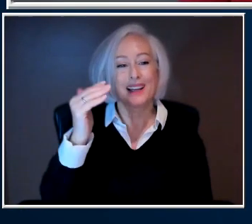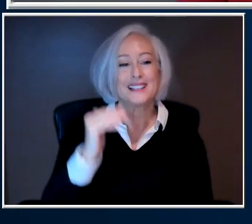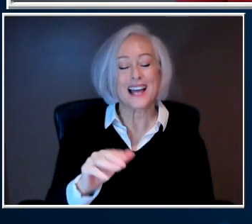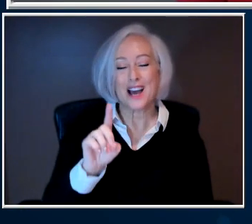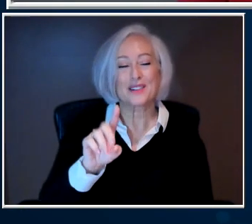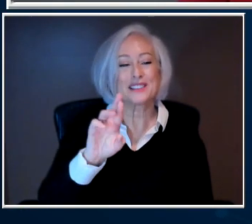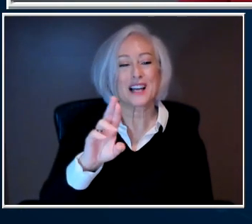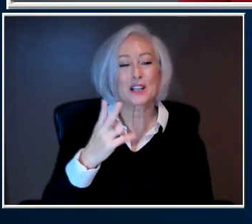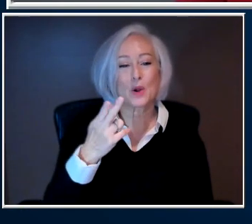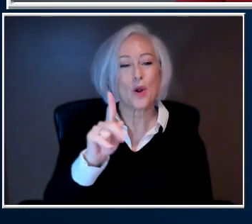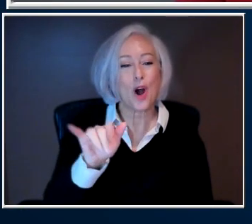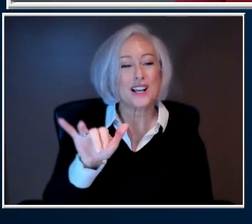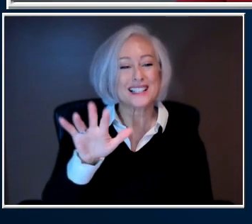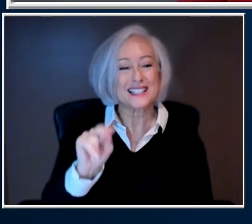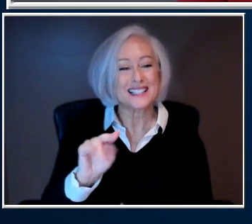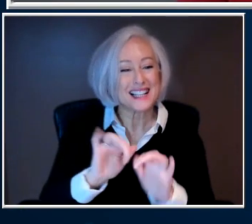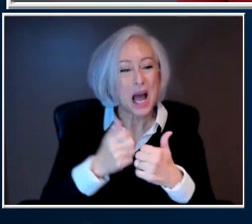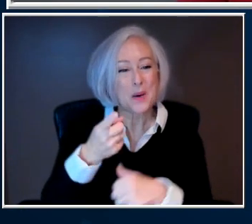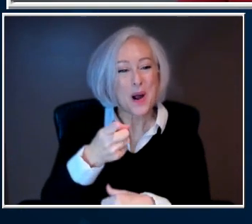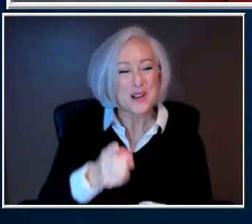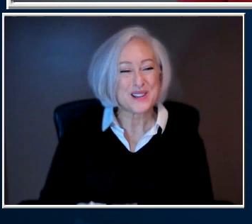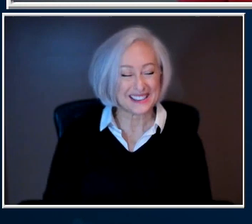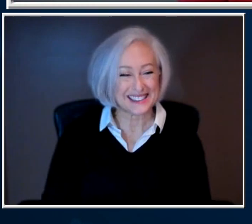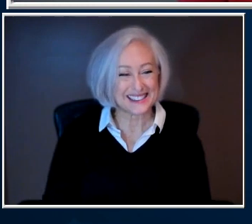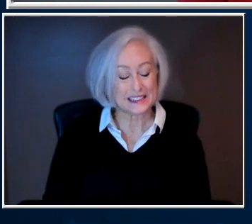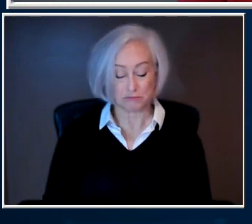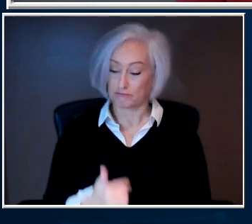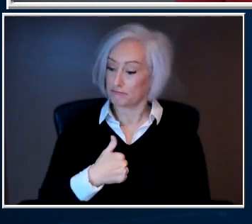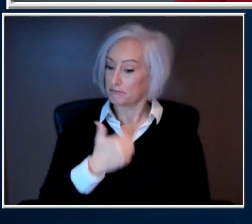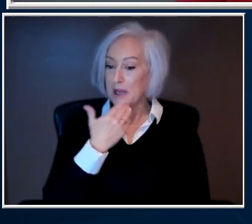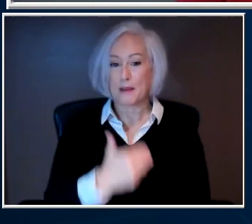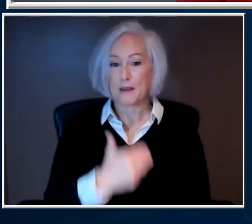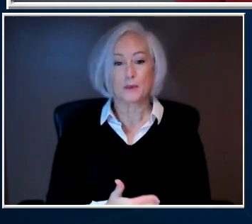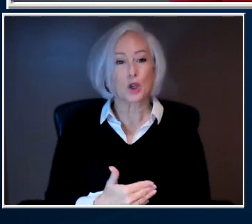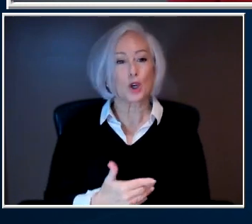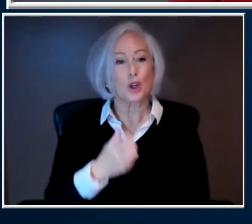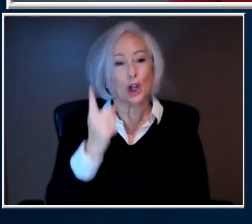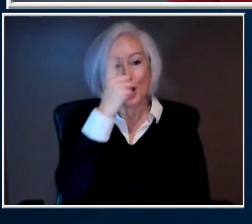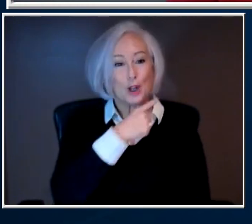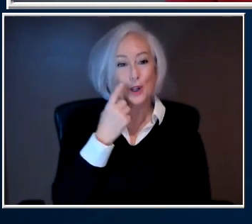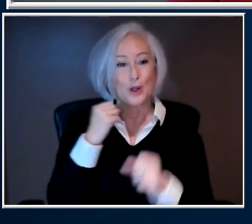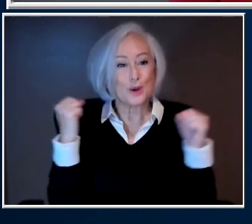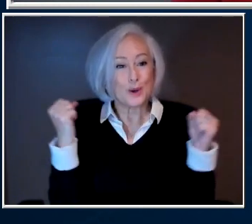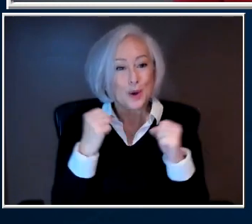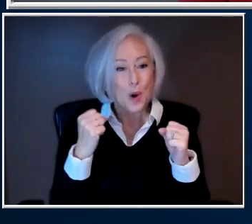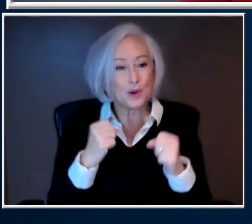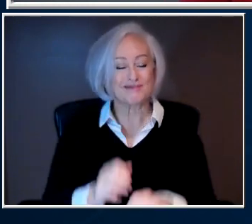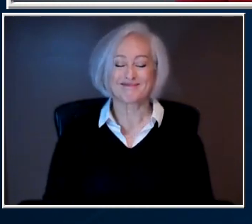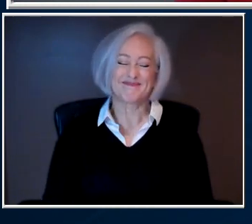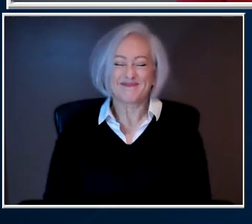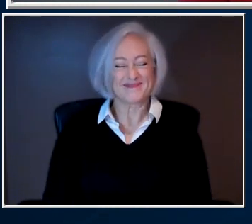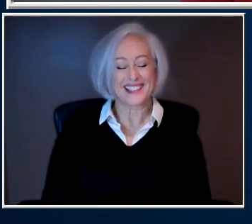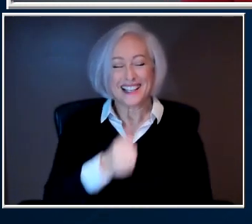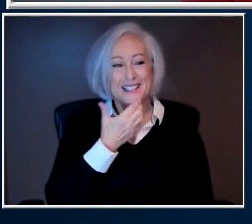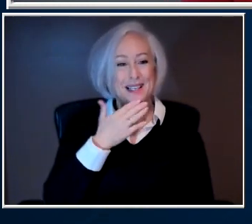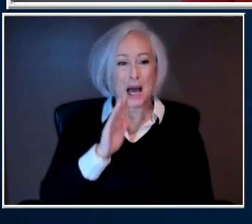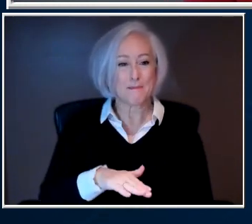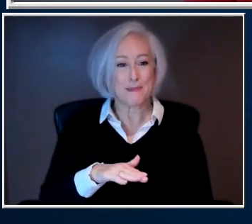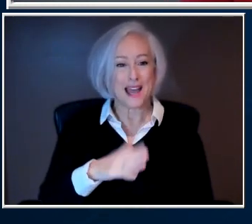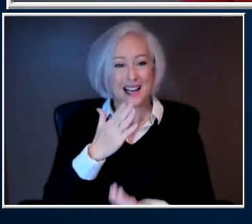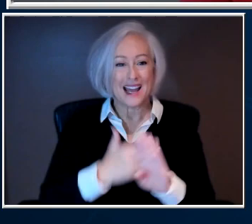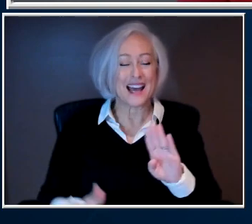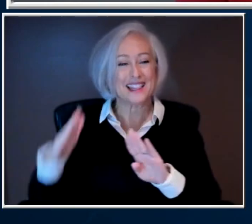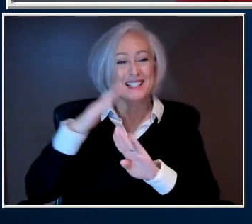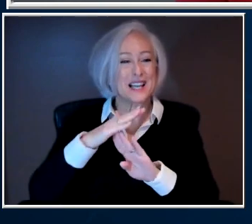this morning. Good morning. How are you? Yeah, hi, I'm good. You look cold. I'm not too bad. I'm at the top of Mount Oriad, though, can't